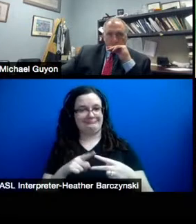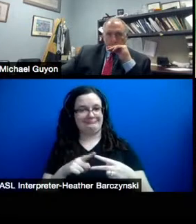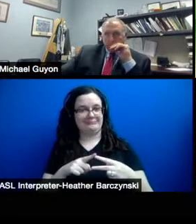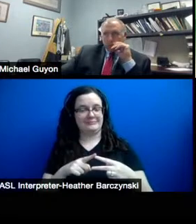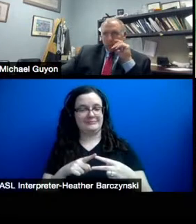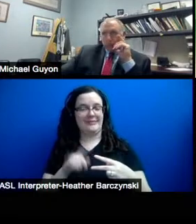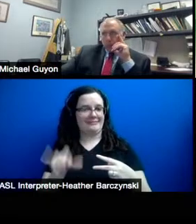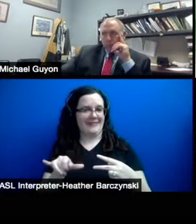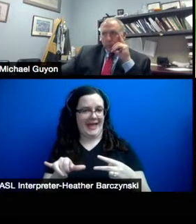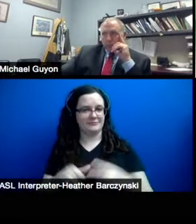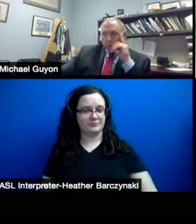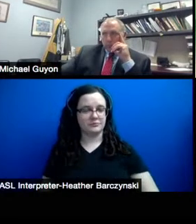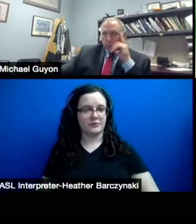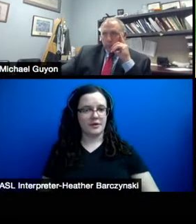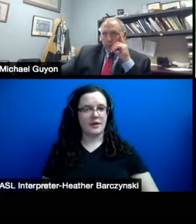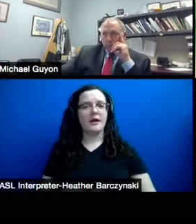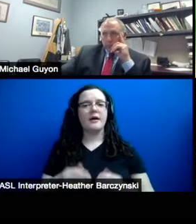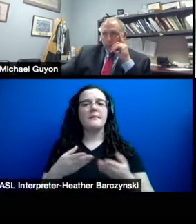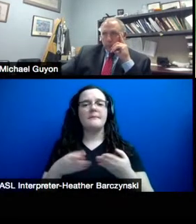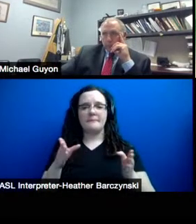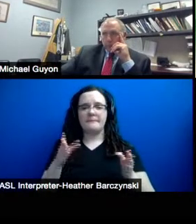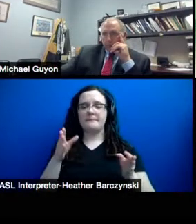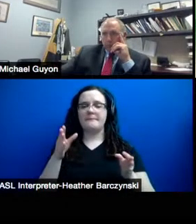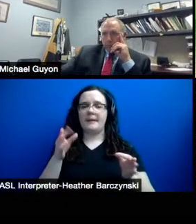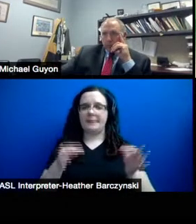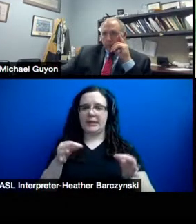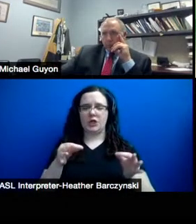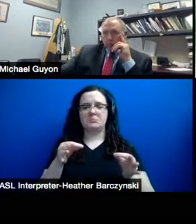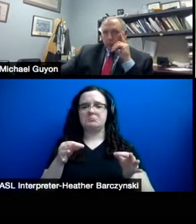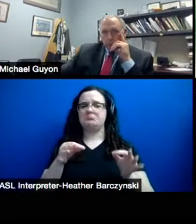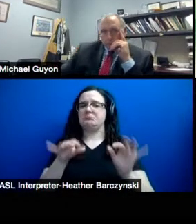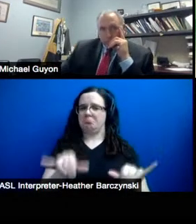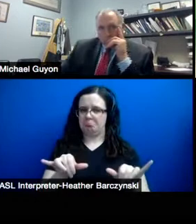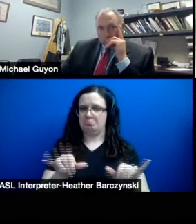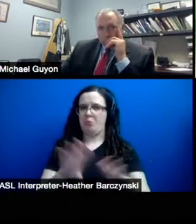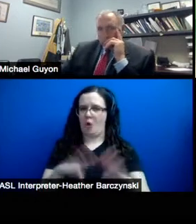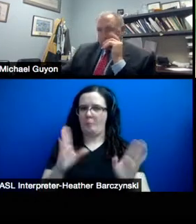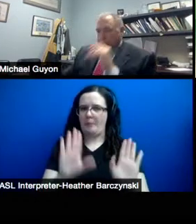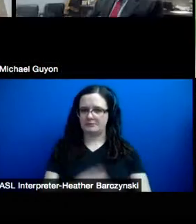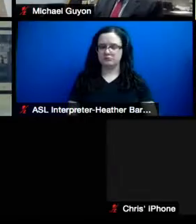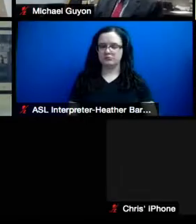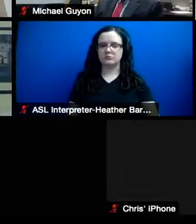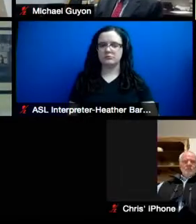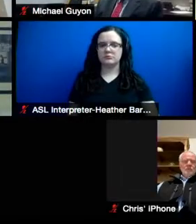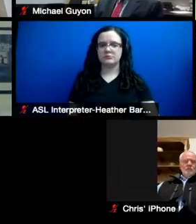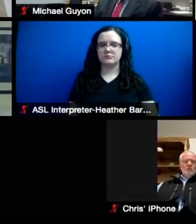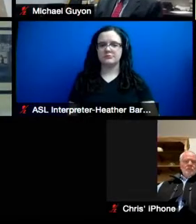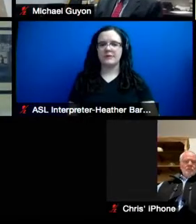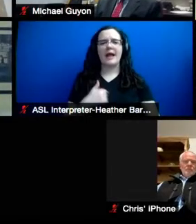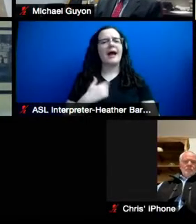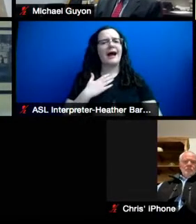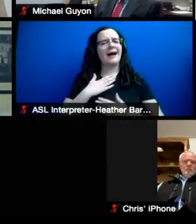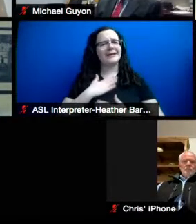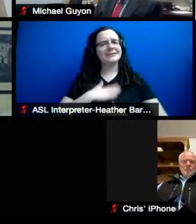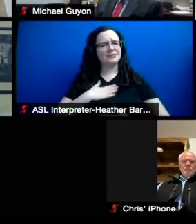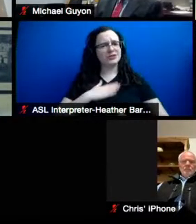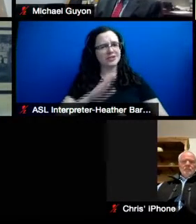option, to keep the public hearing open. I do appreciate your team having